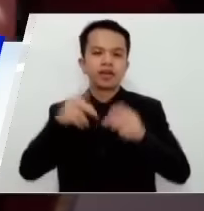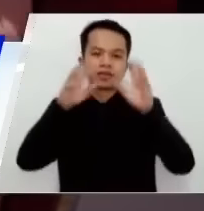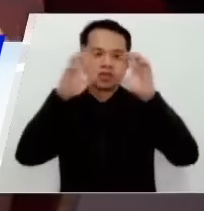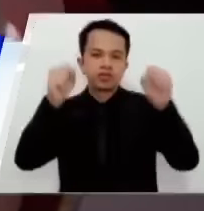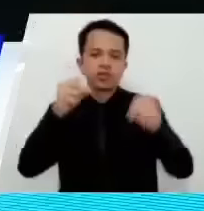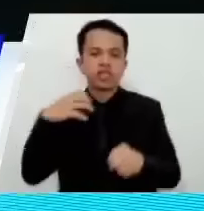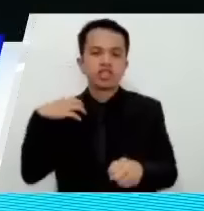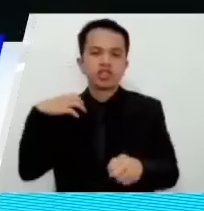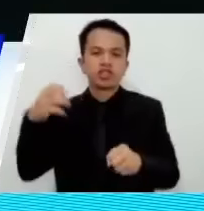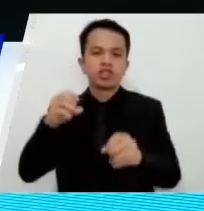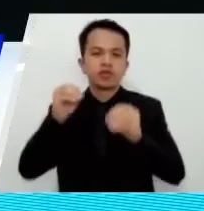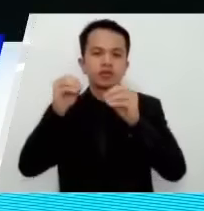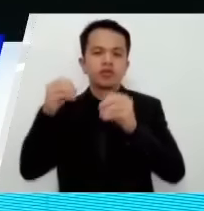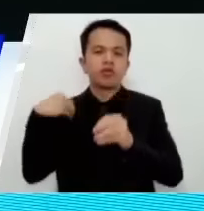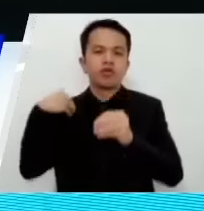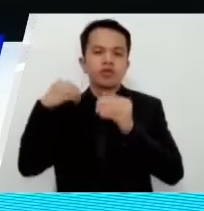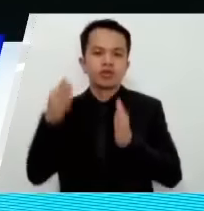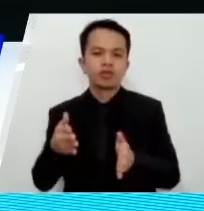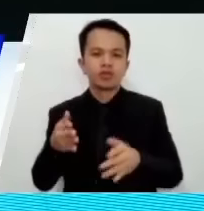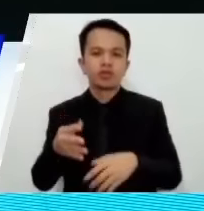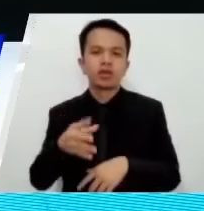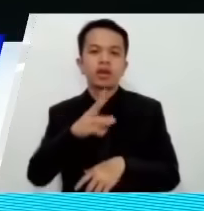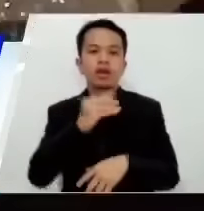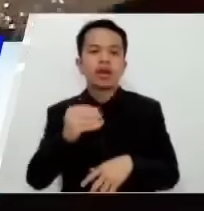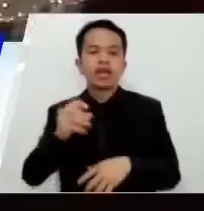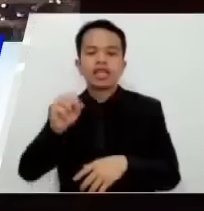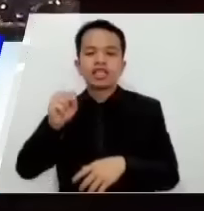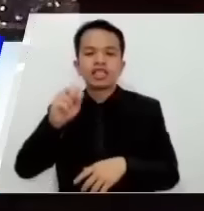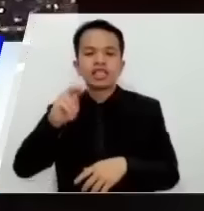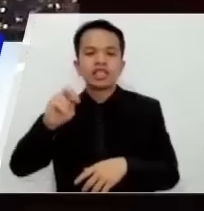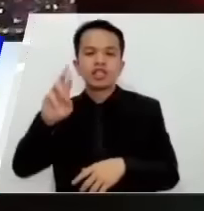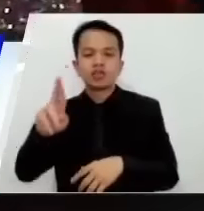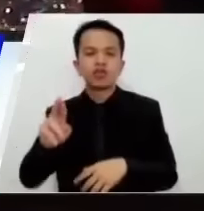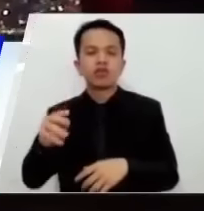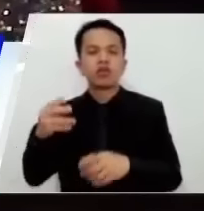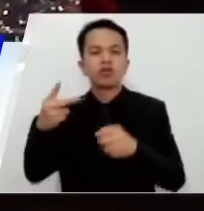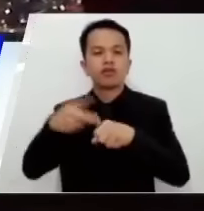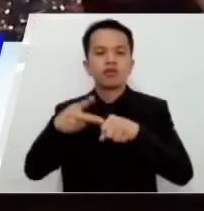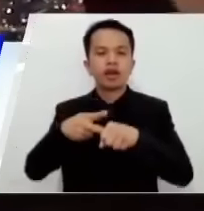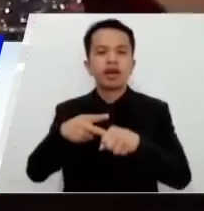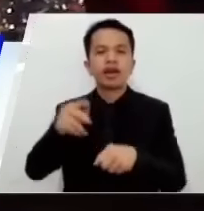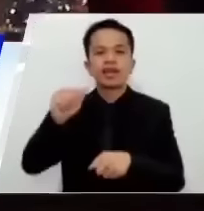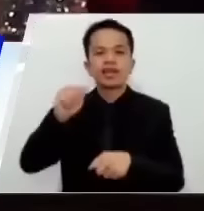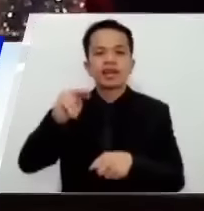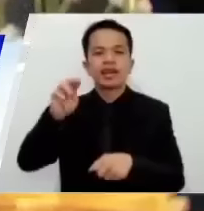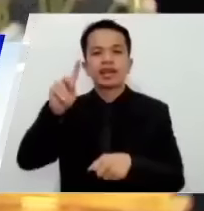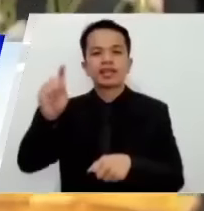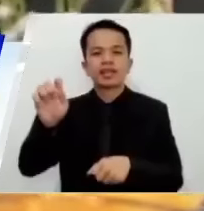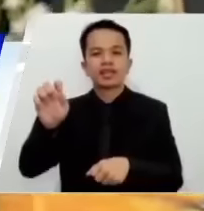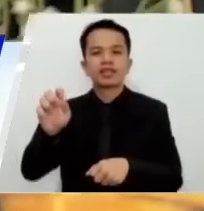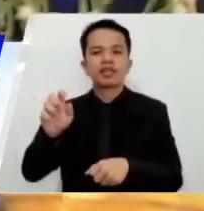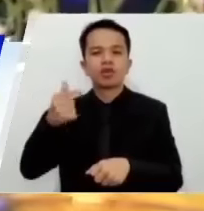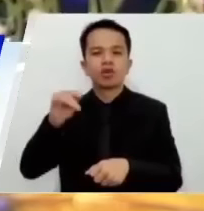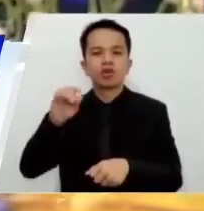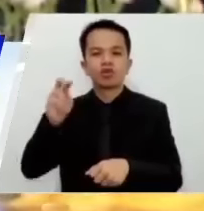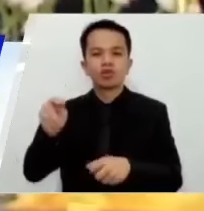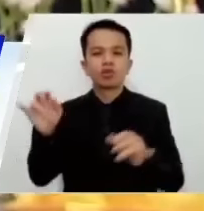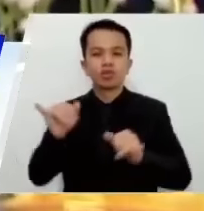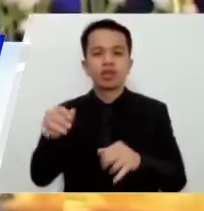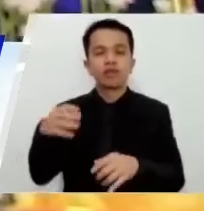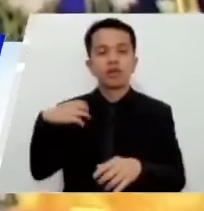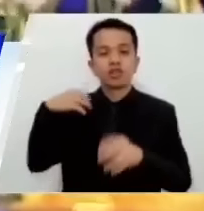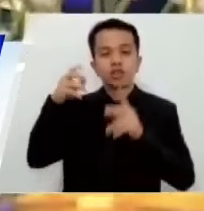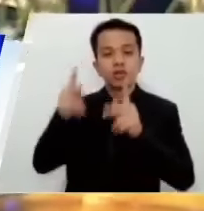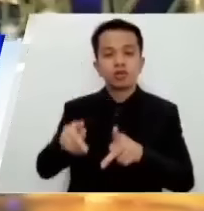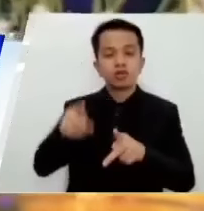Felipe ES yalong at Senior Vice President Attorney anet gozon Valdez dumalo rin ang Chairman ng GMA executive